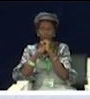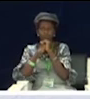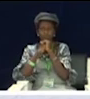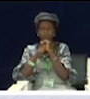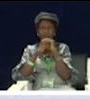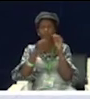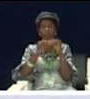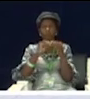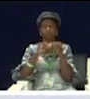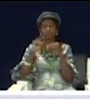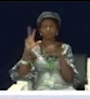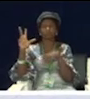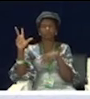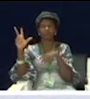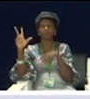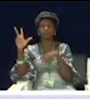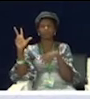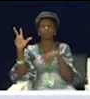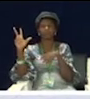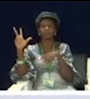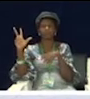Number three,